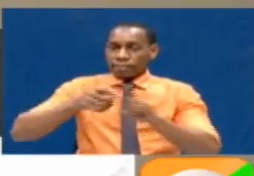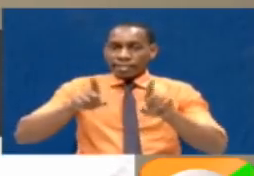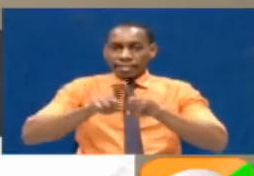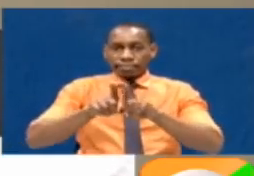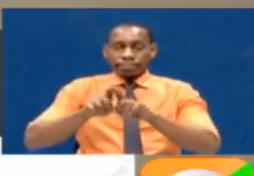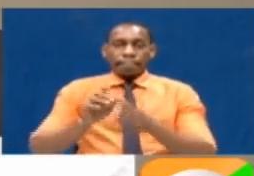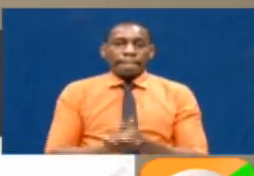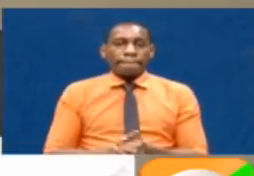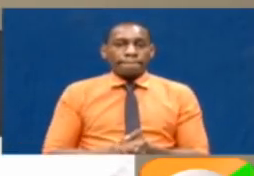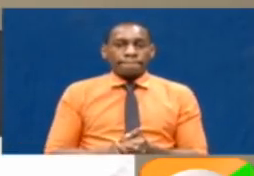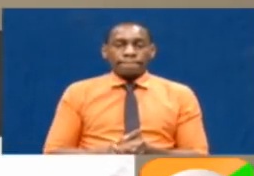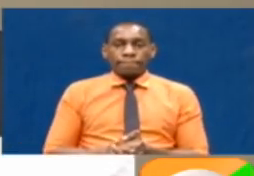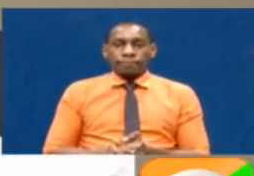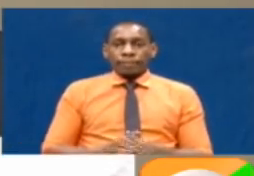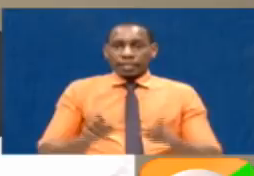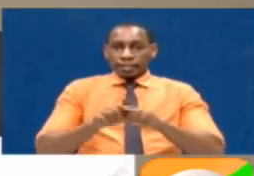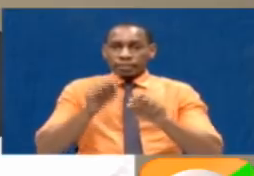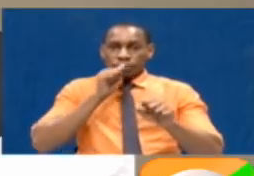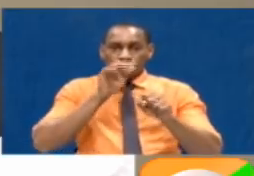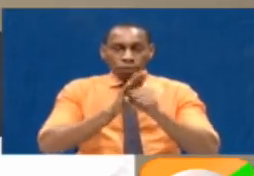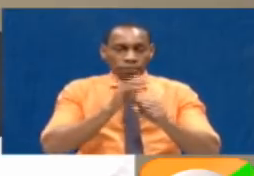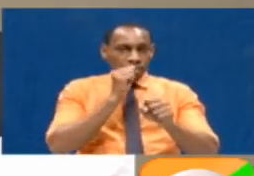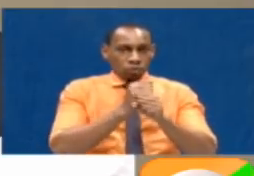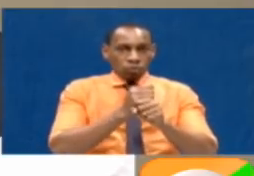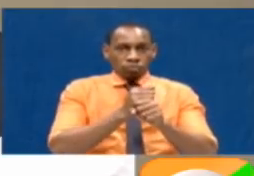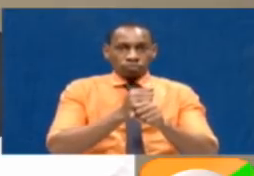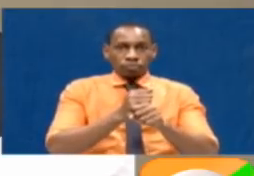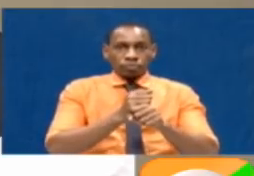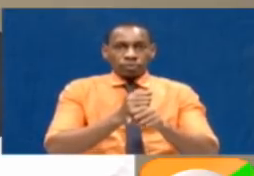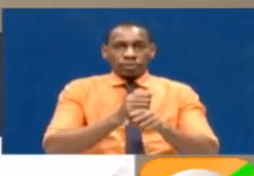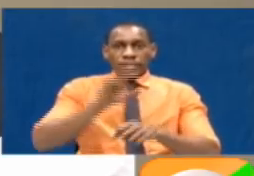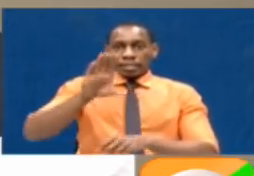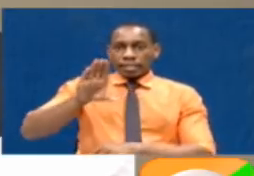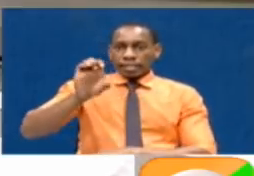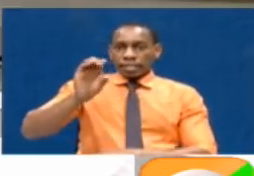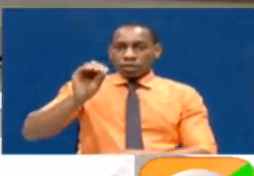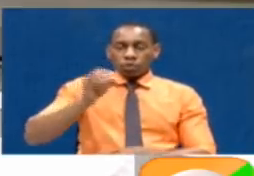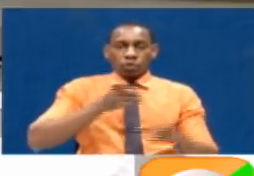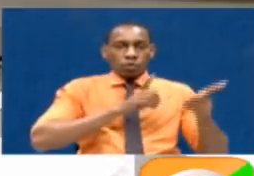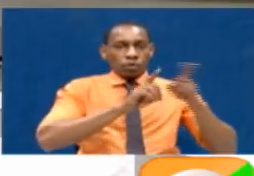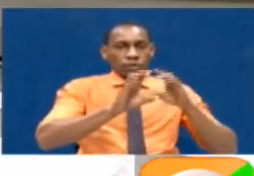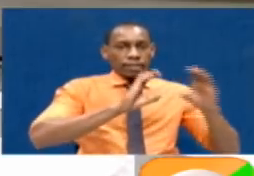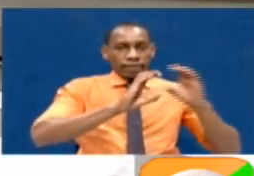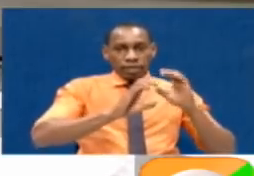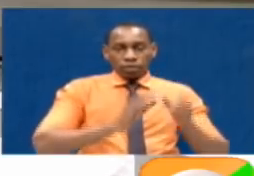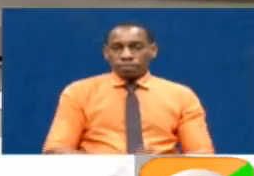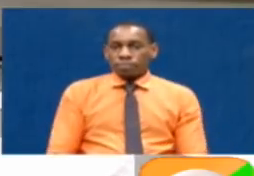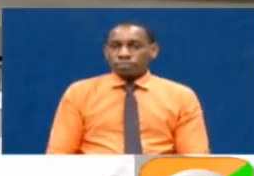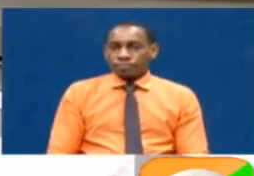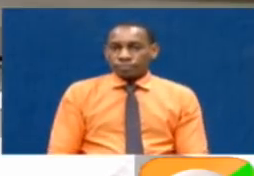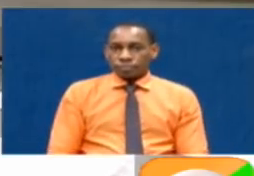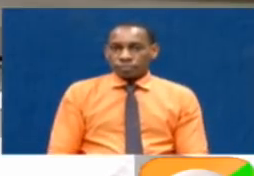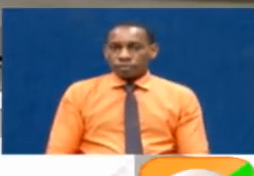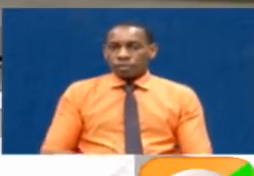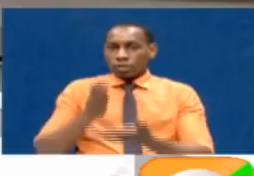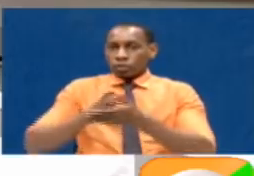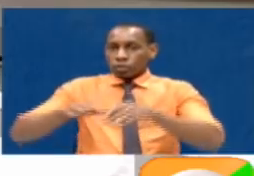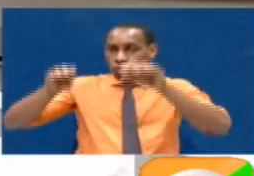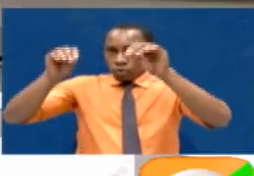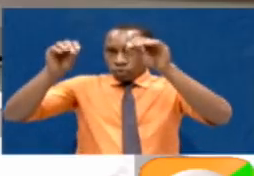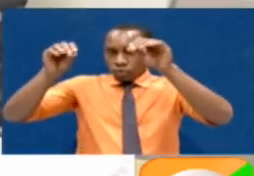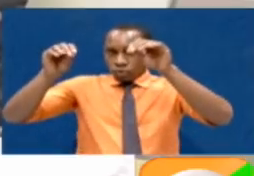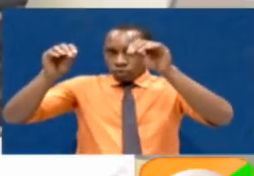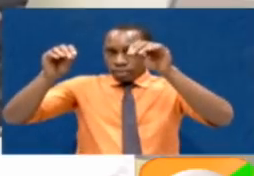that's what I promise to do as CEO of Safaricom. Yeah, I'm sure, Peter, qualities